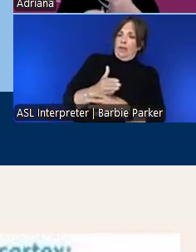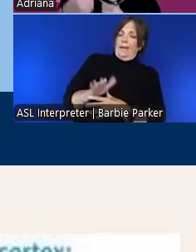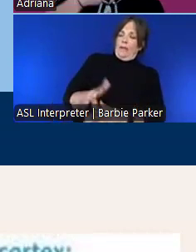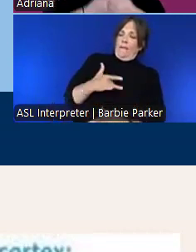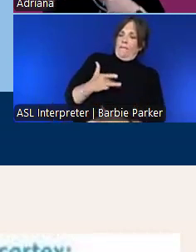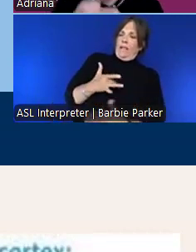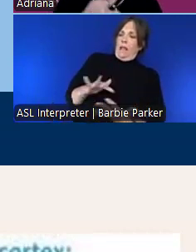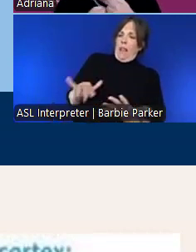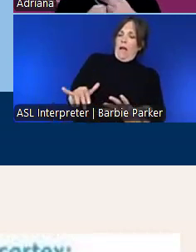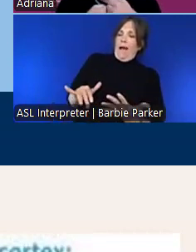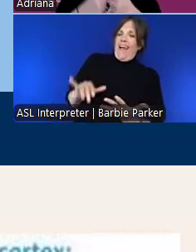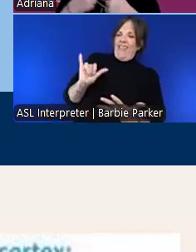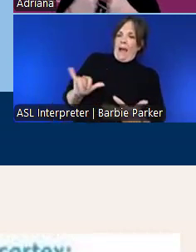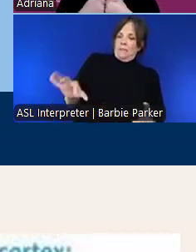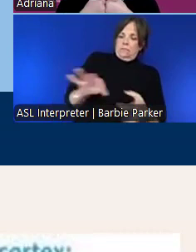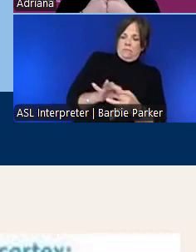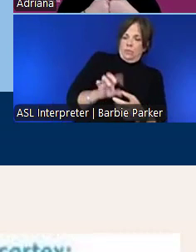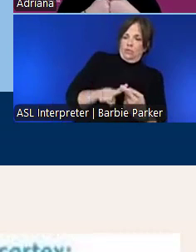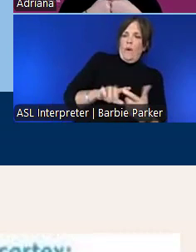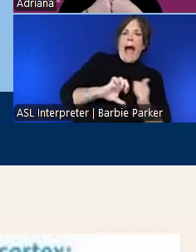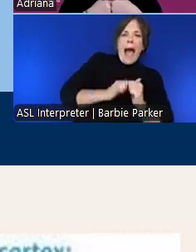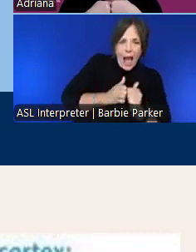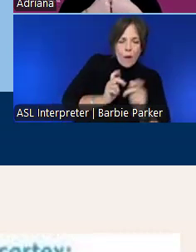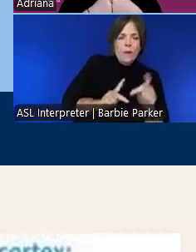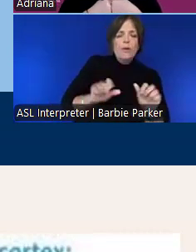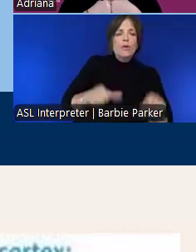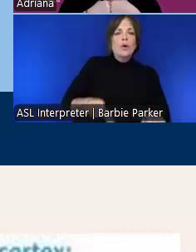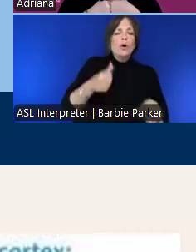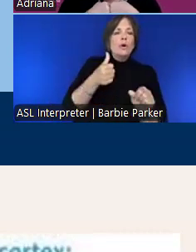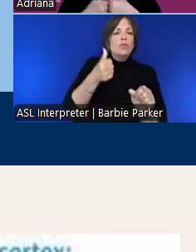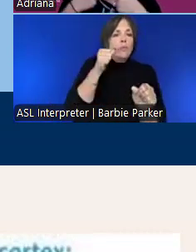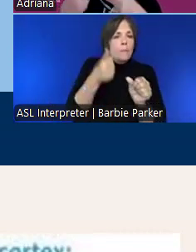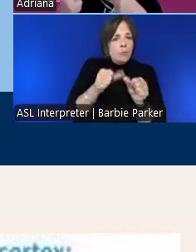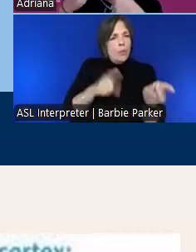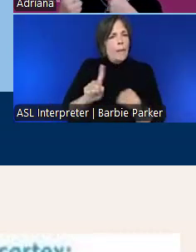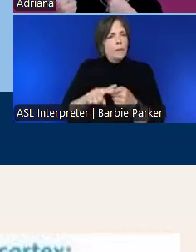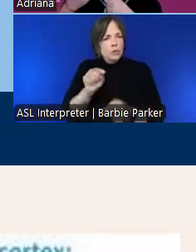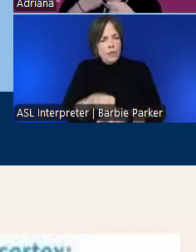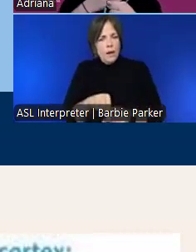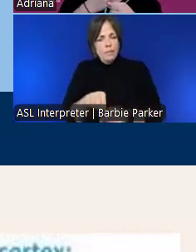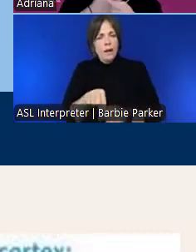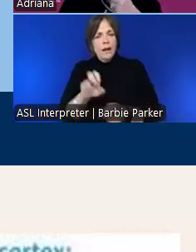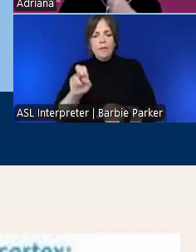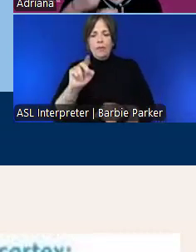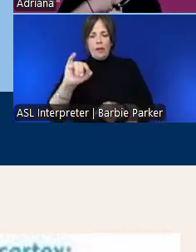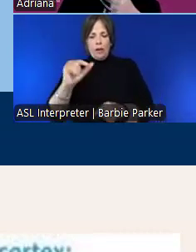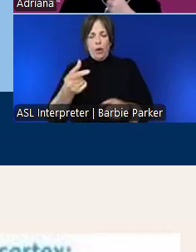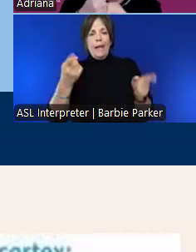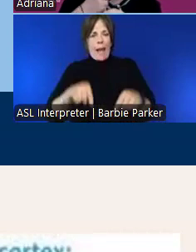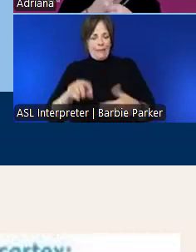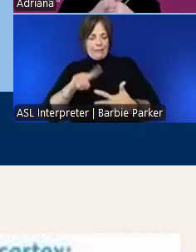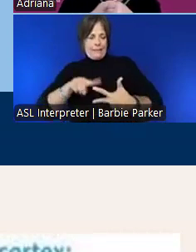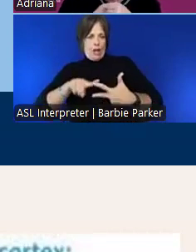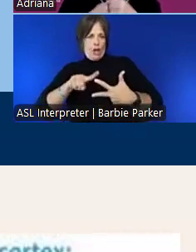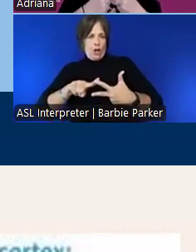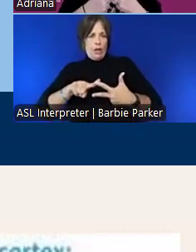was able to code those memories of what was happened to them. And that's actually the most useful information